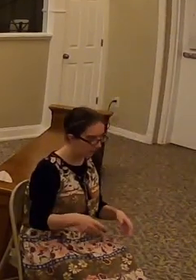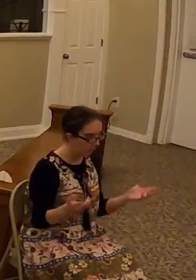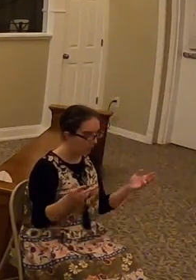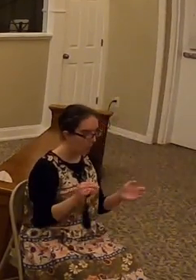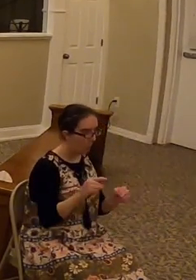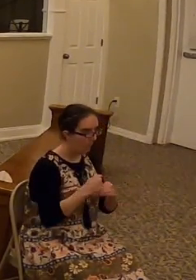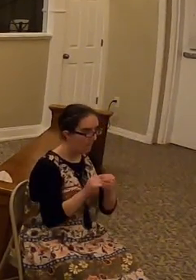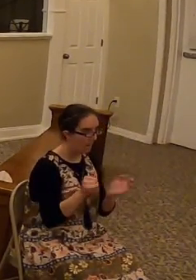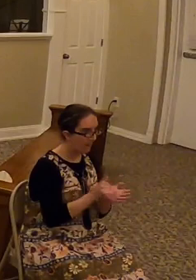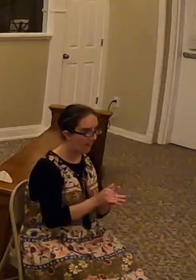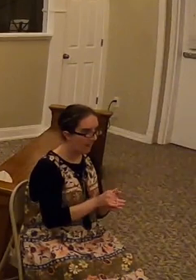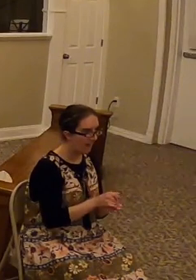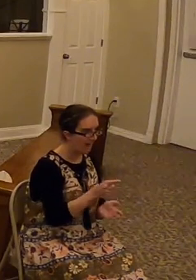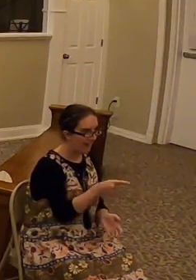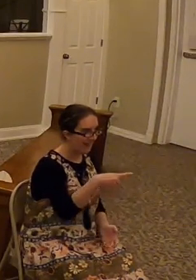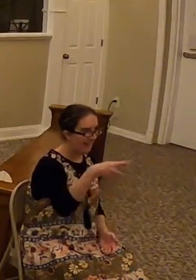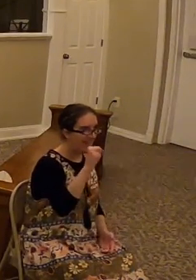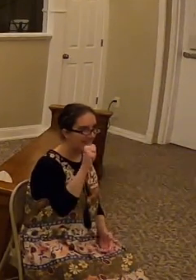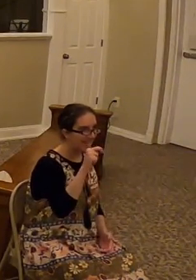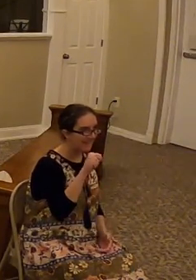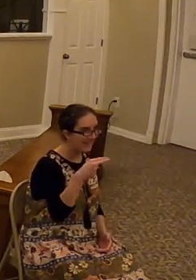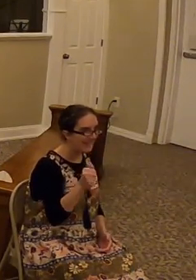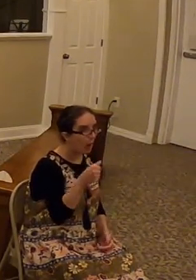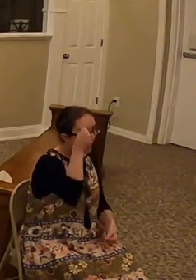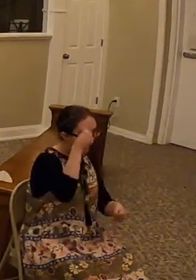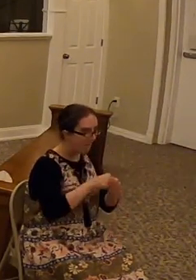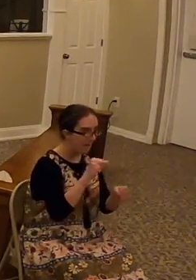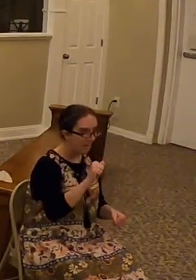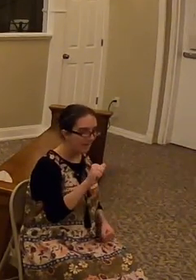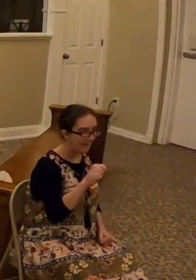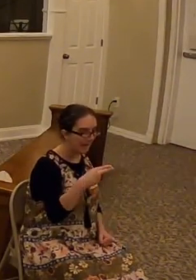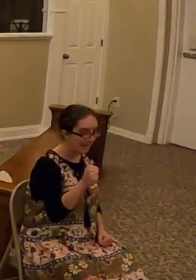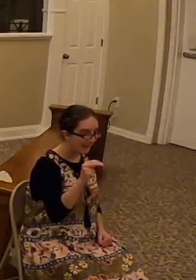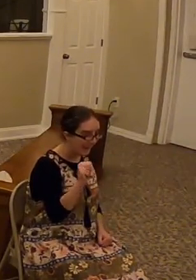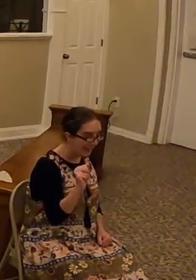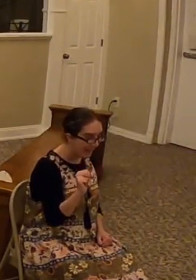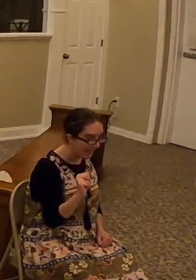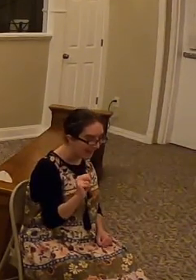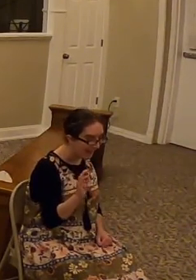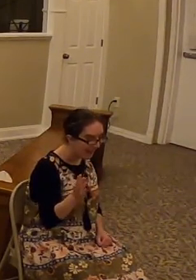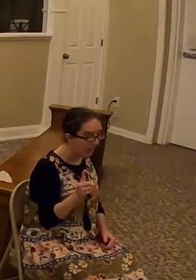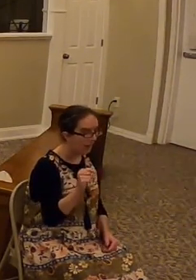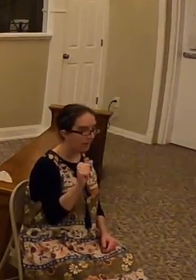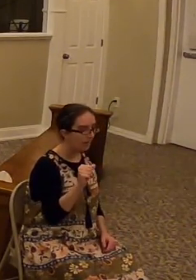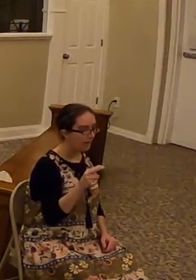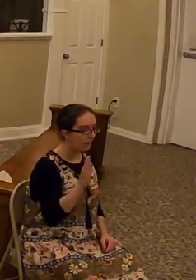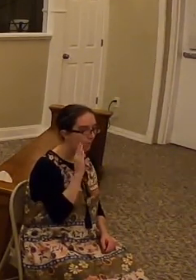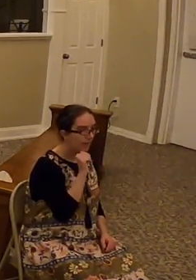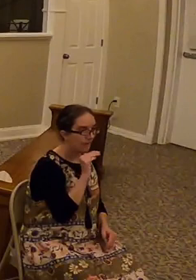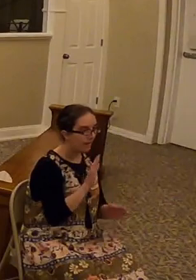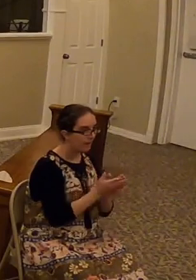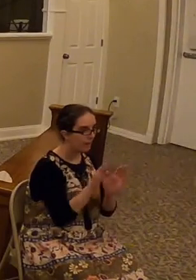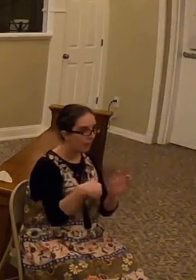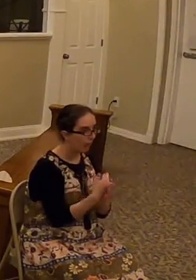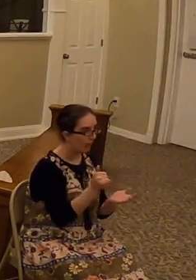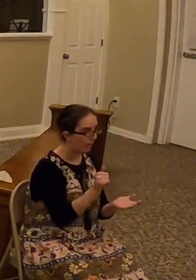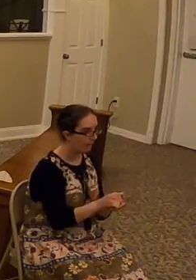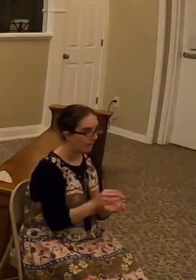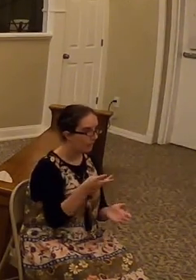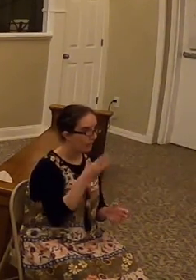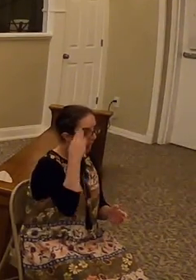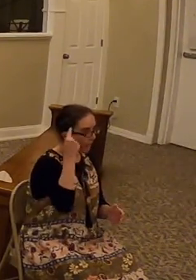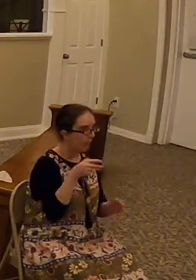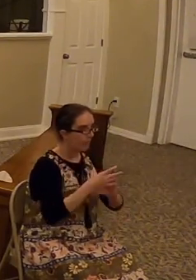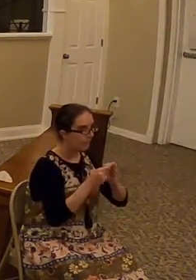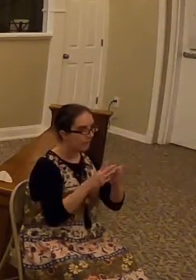What about that prophet Nathan? Remember Nathan? Oh, yeah. Man. David, I ain't going to read all that scripture. We know